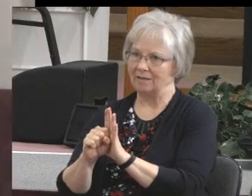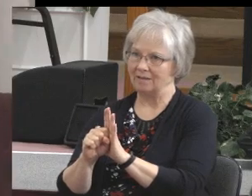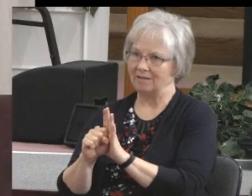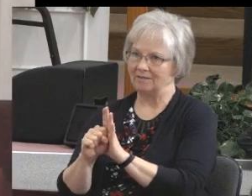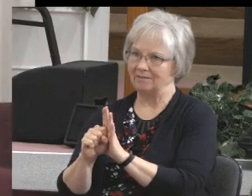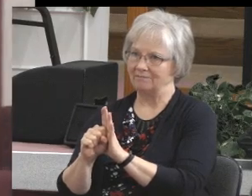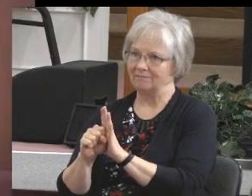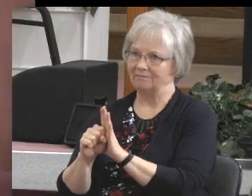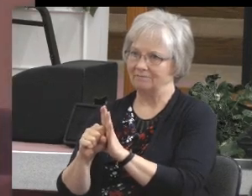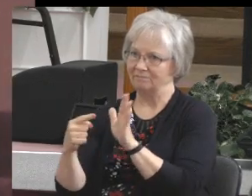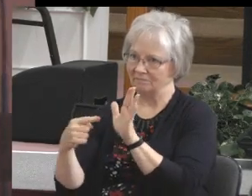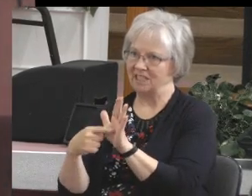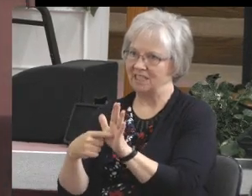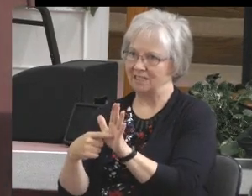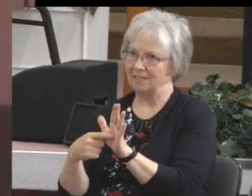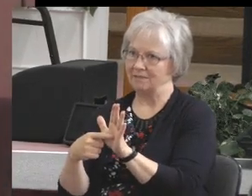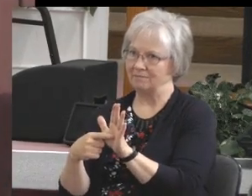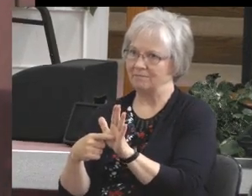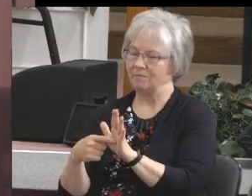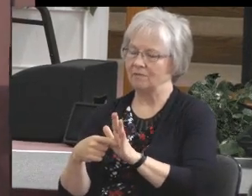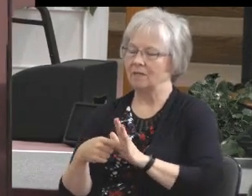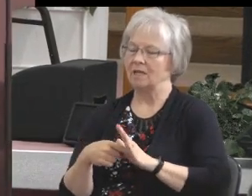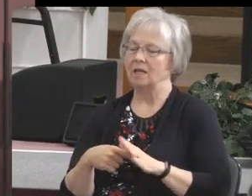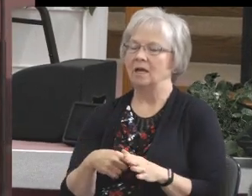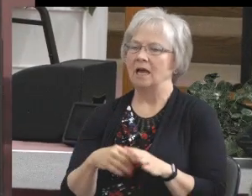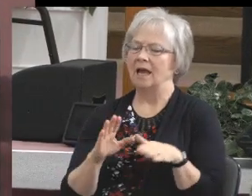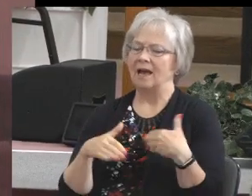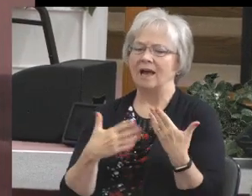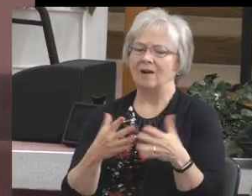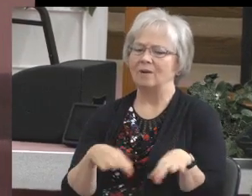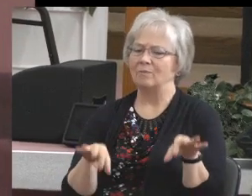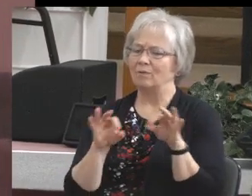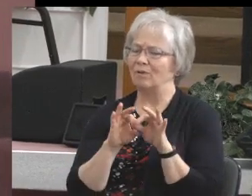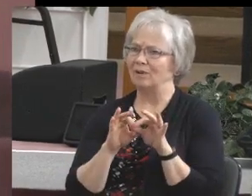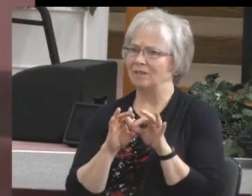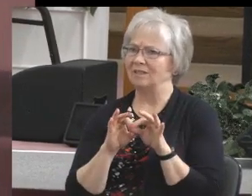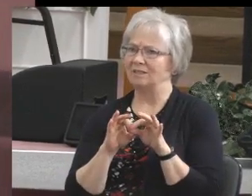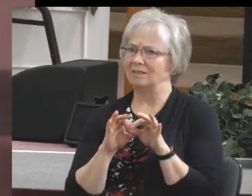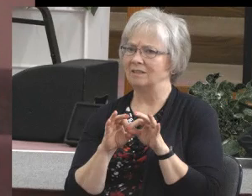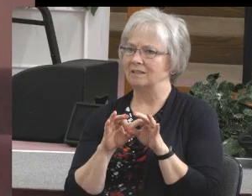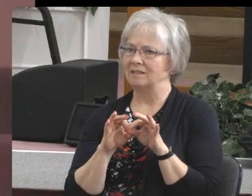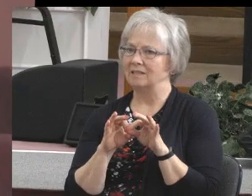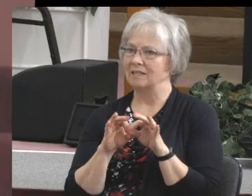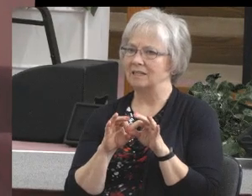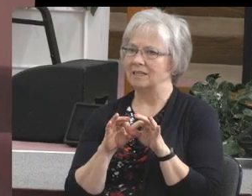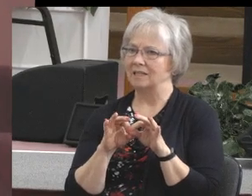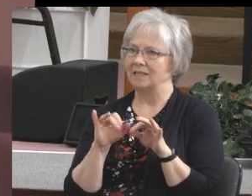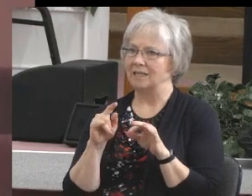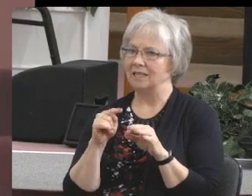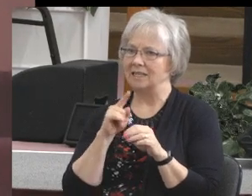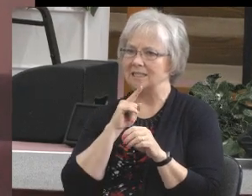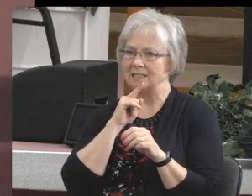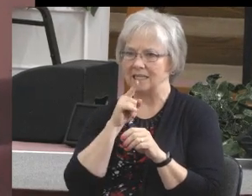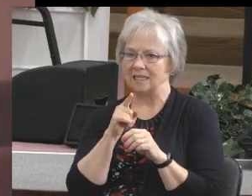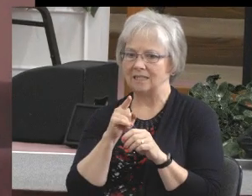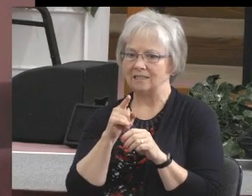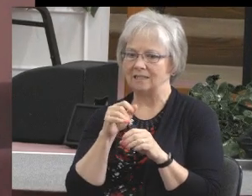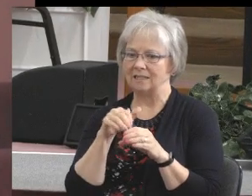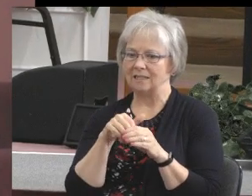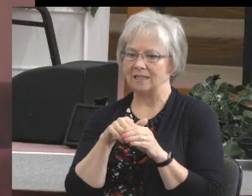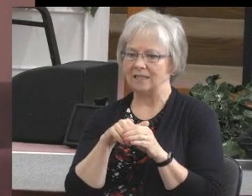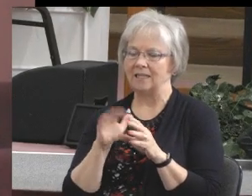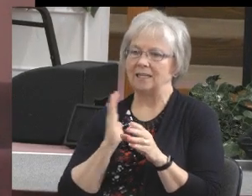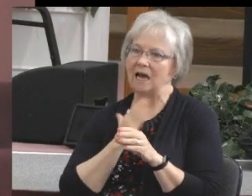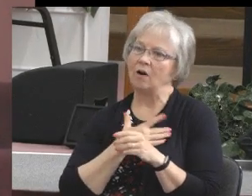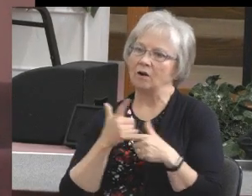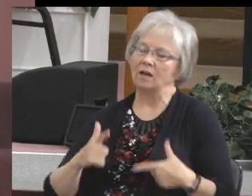important aspect of who we are. So, how important is it in how we are identified in our lives? Does